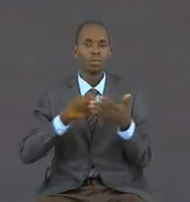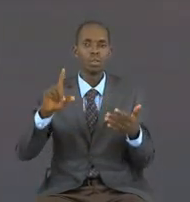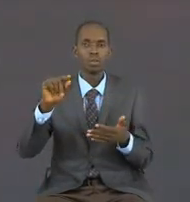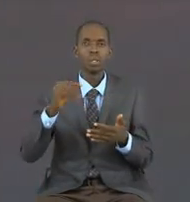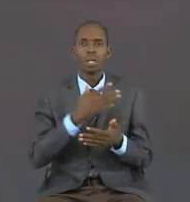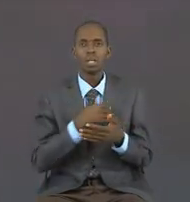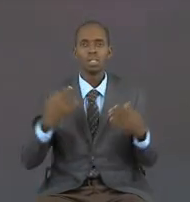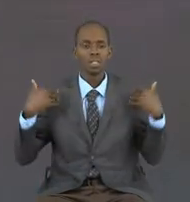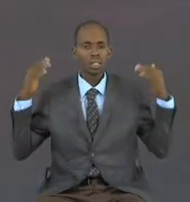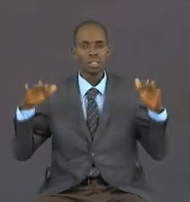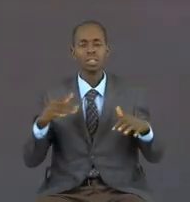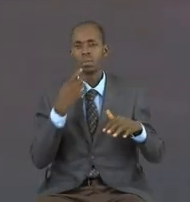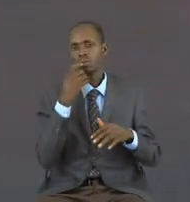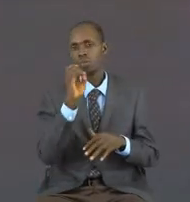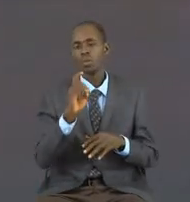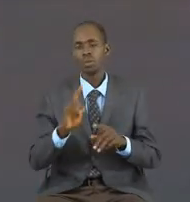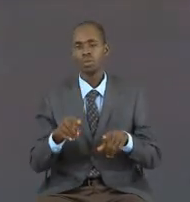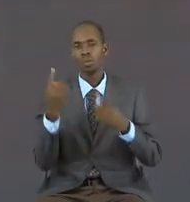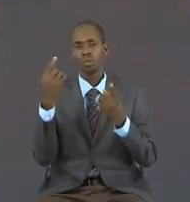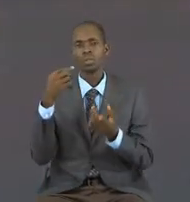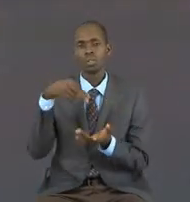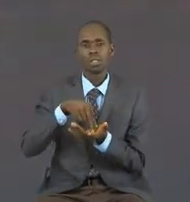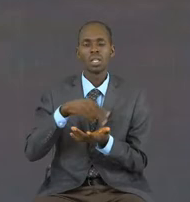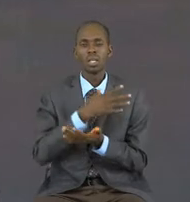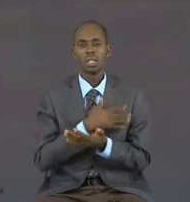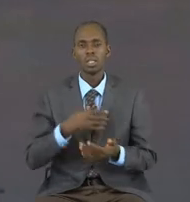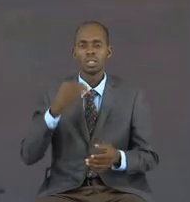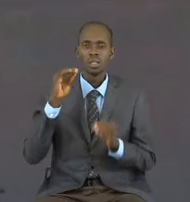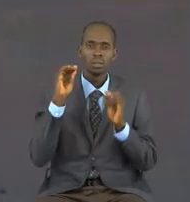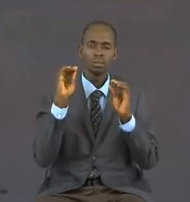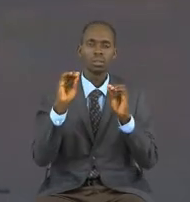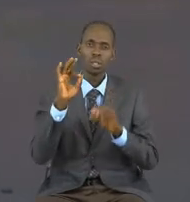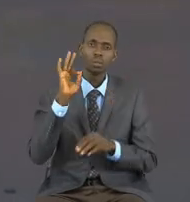go, stand and speak in the temple to the